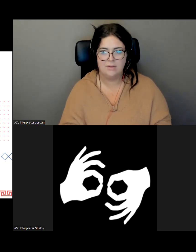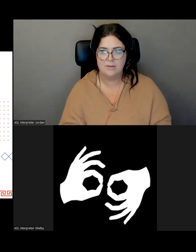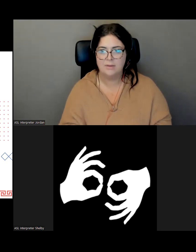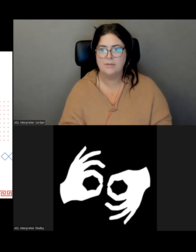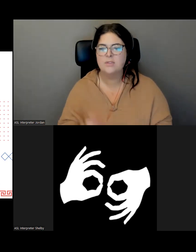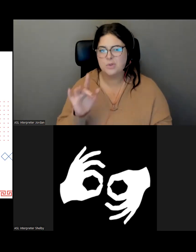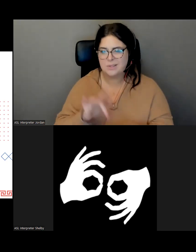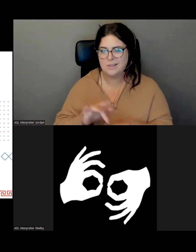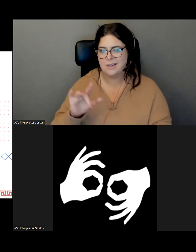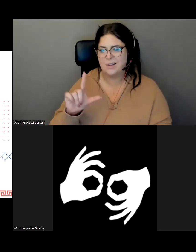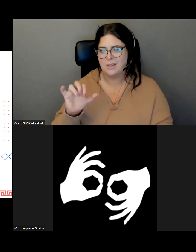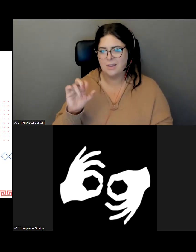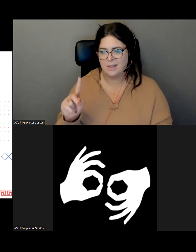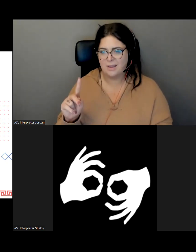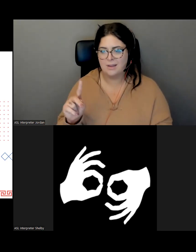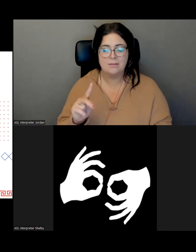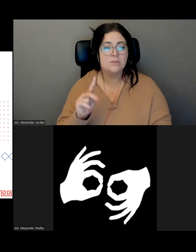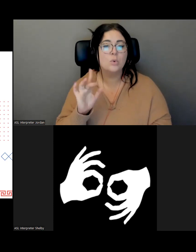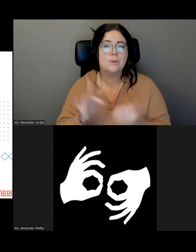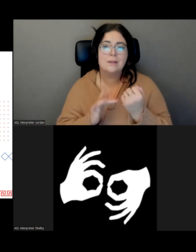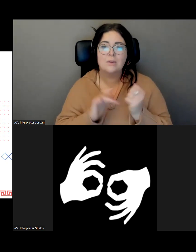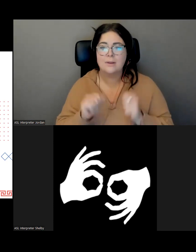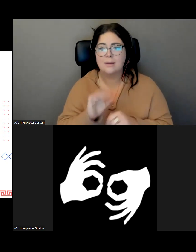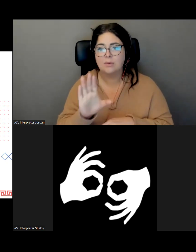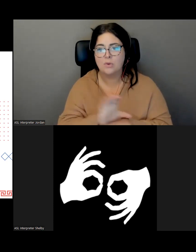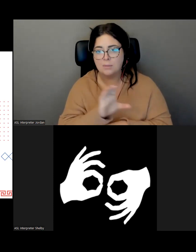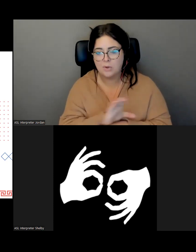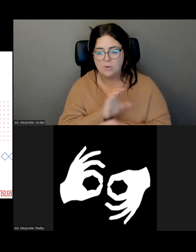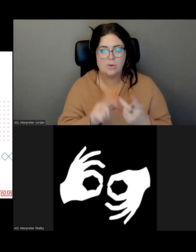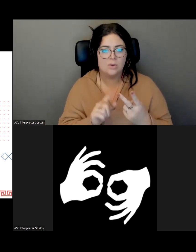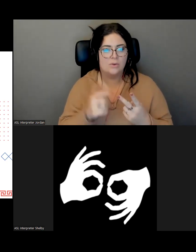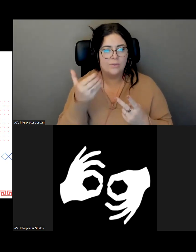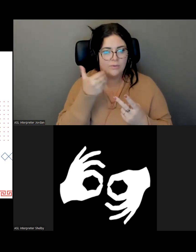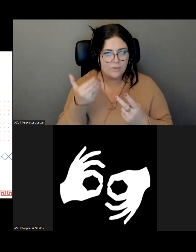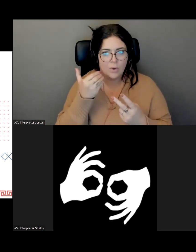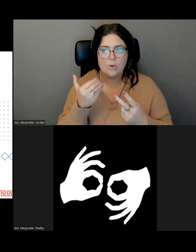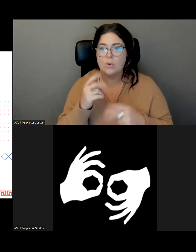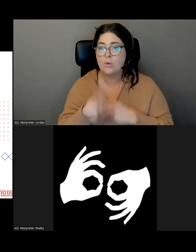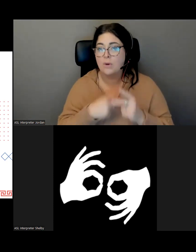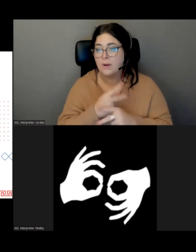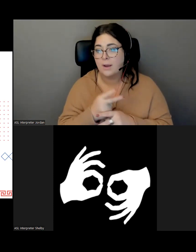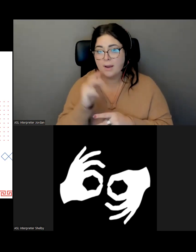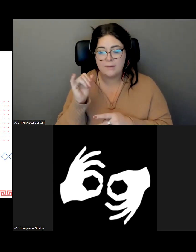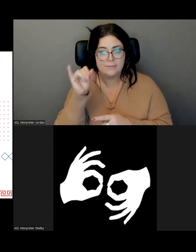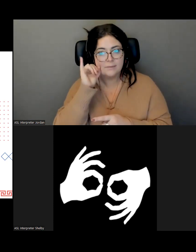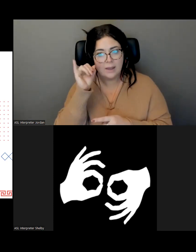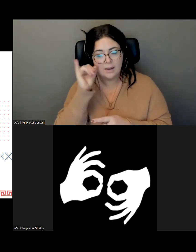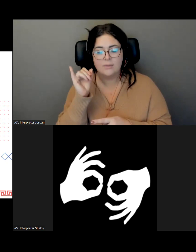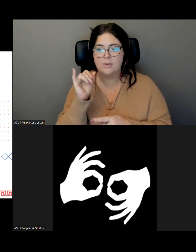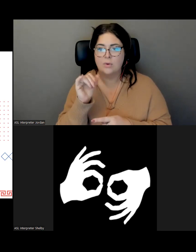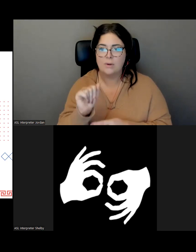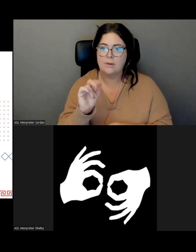And technology could be like your computer, your cell phone, what type of cell phone. So you might have an Apple or